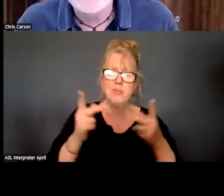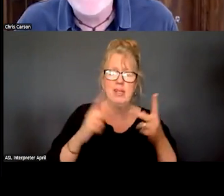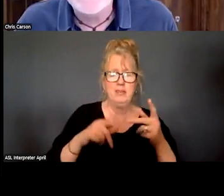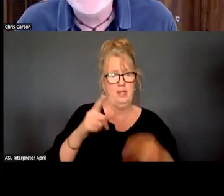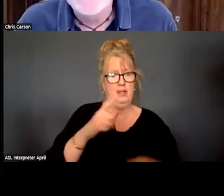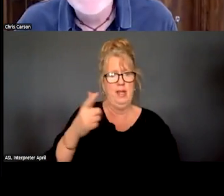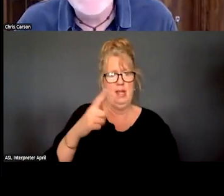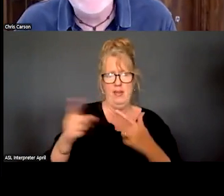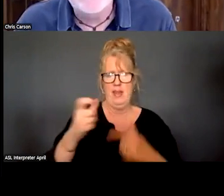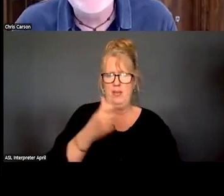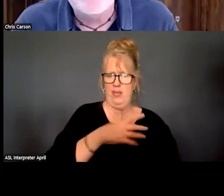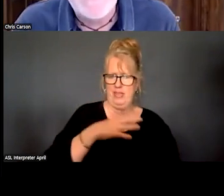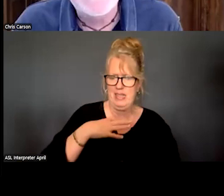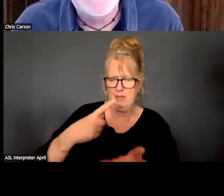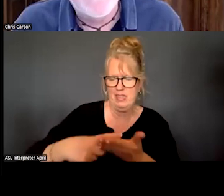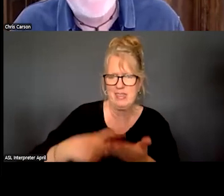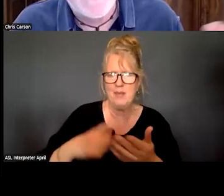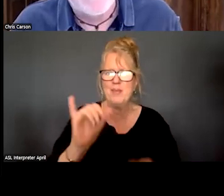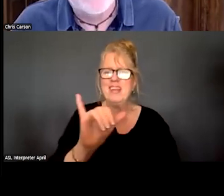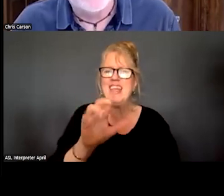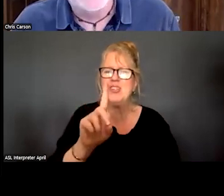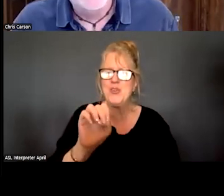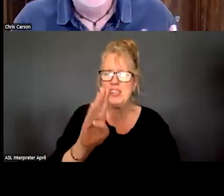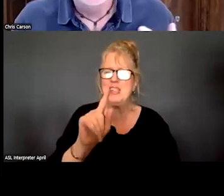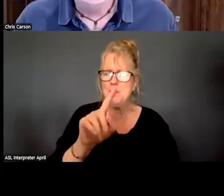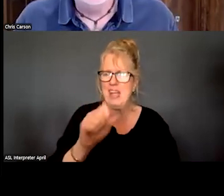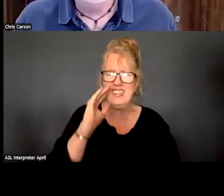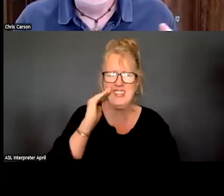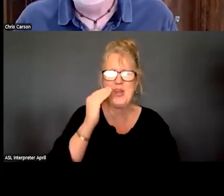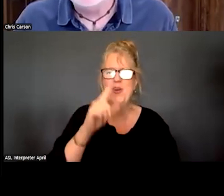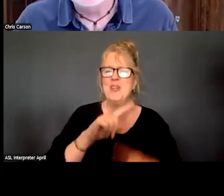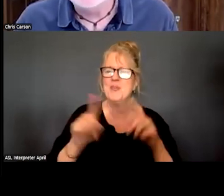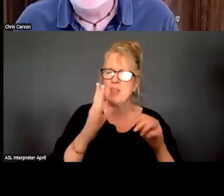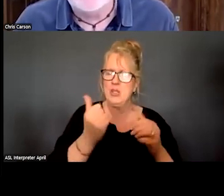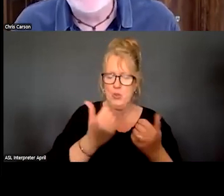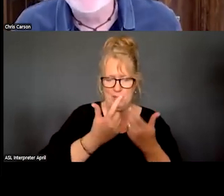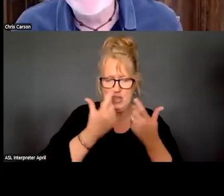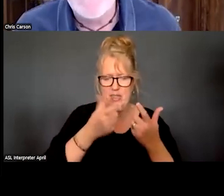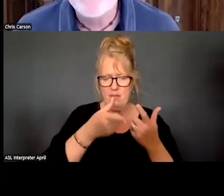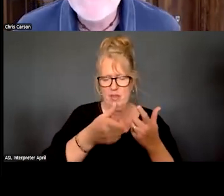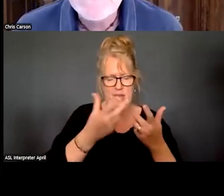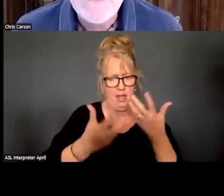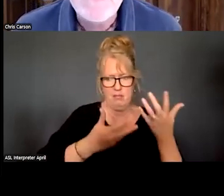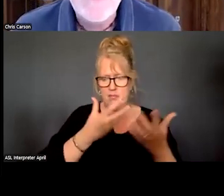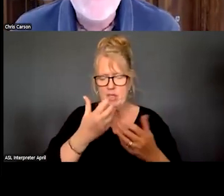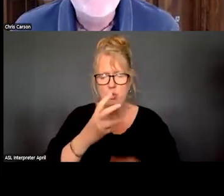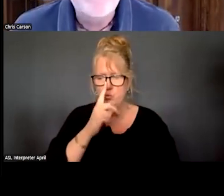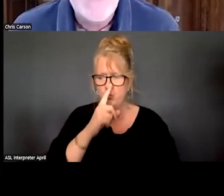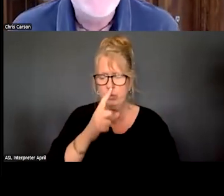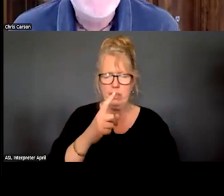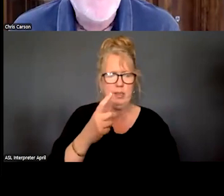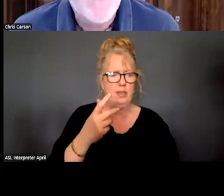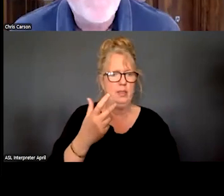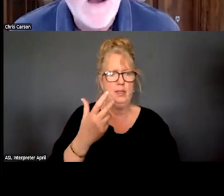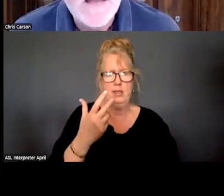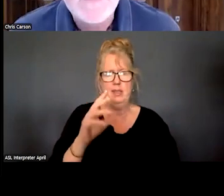a discussion. It's kind of like your debates that you're having frequently. There, you have to live in the tension of that. There's not really like a